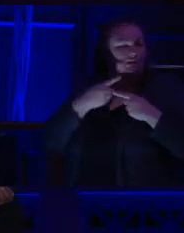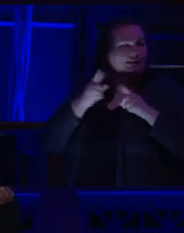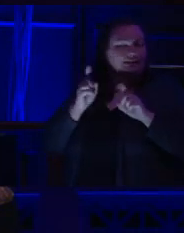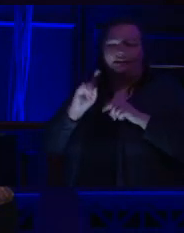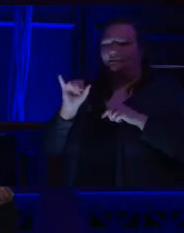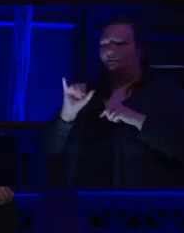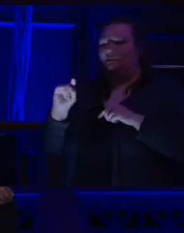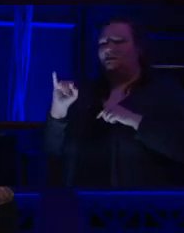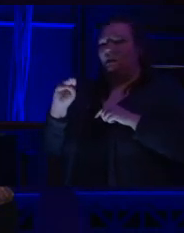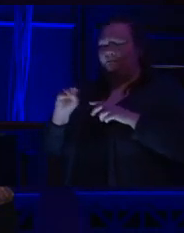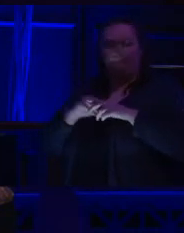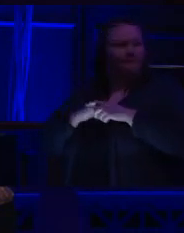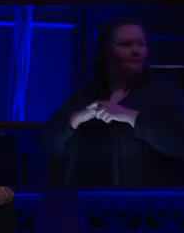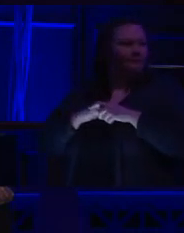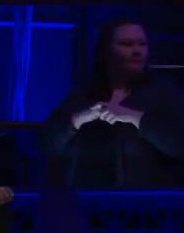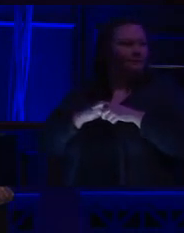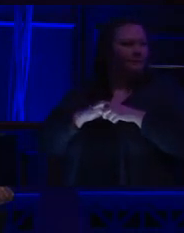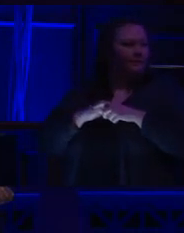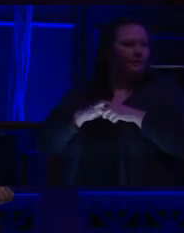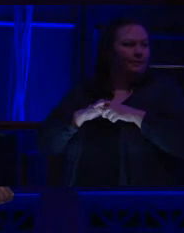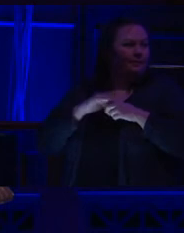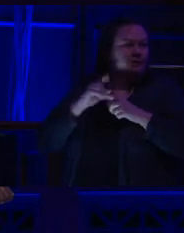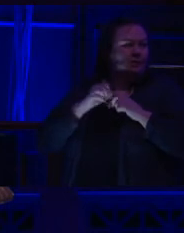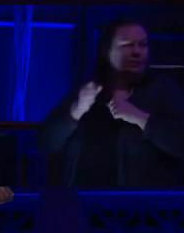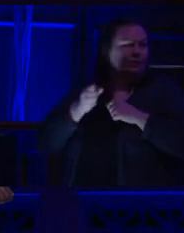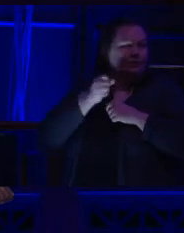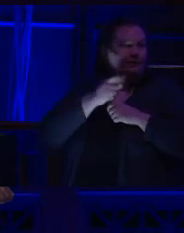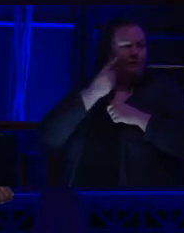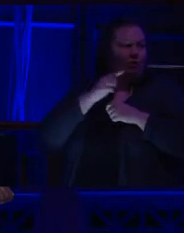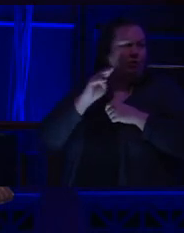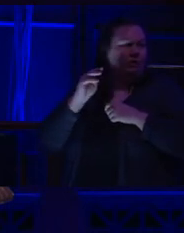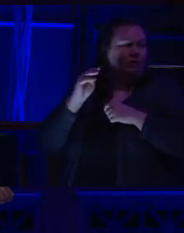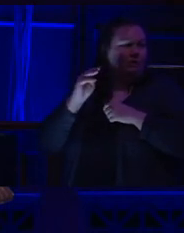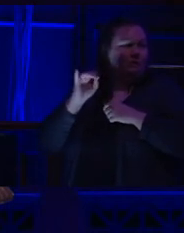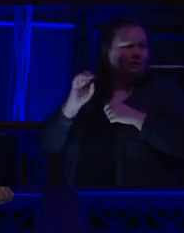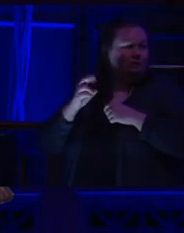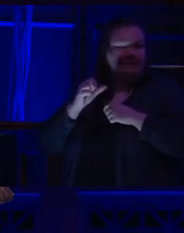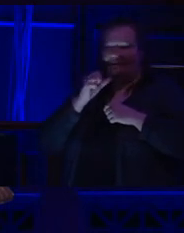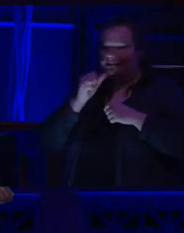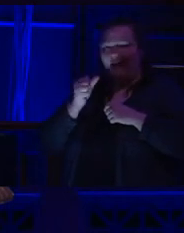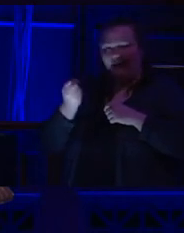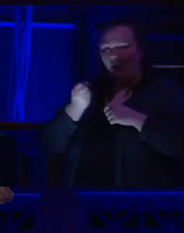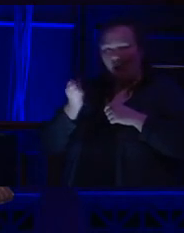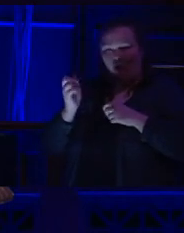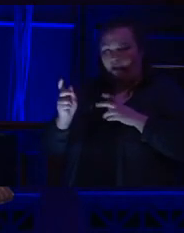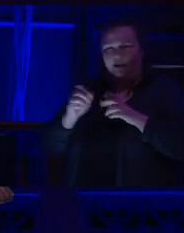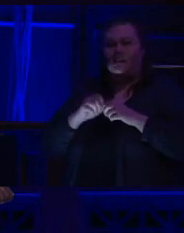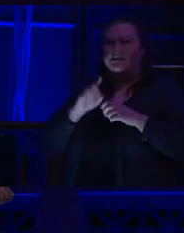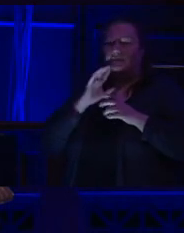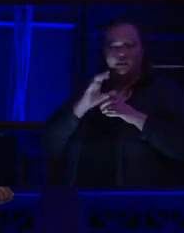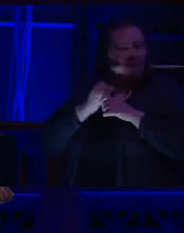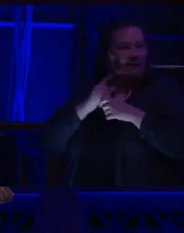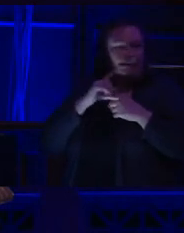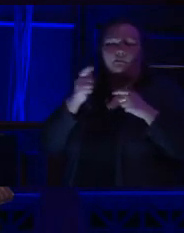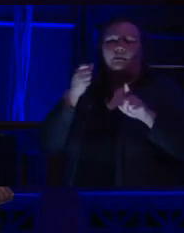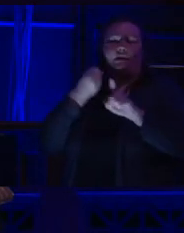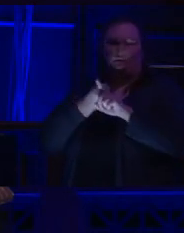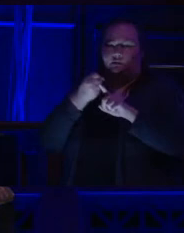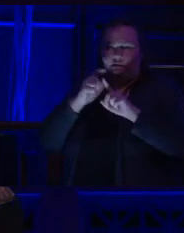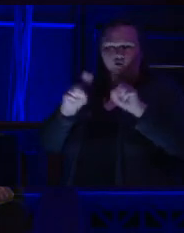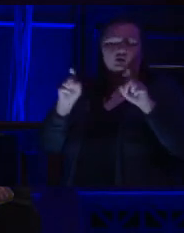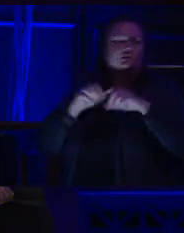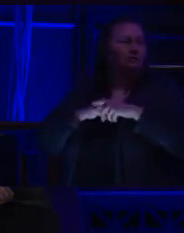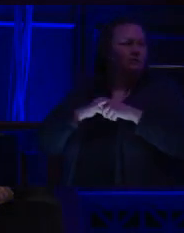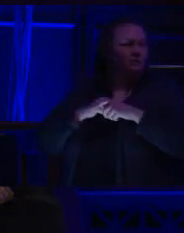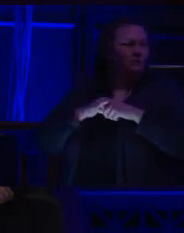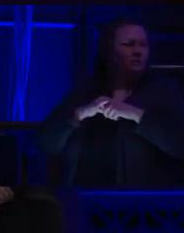team. Once you put him in blue and maize of Michigan, he's not going to hold back. He's going to make a big difference. He'll be